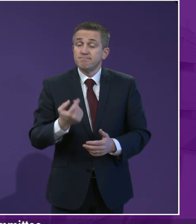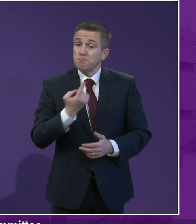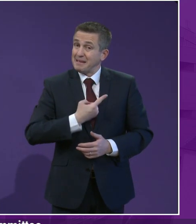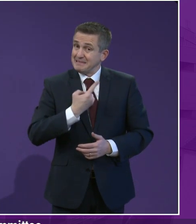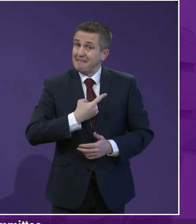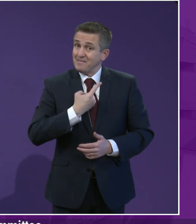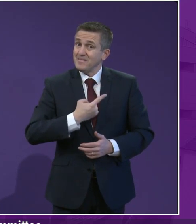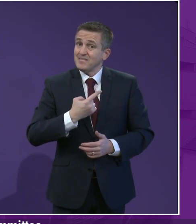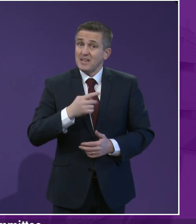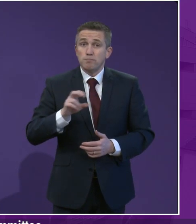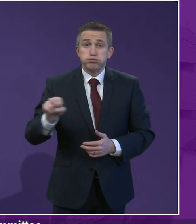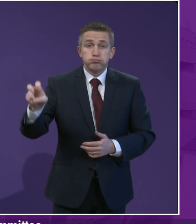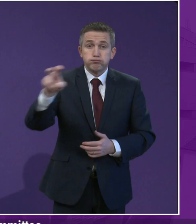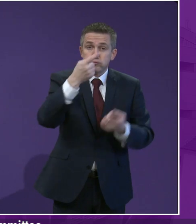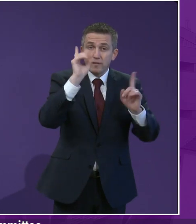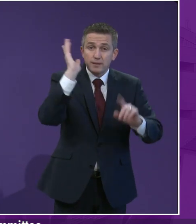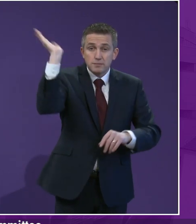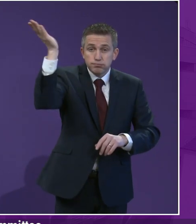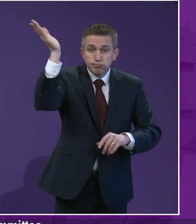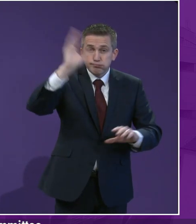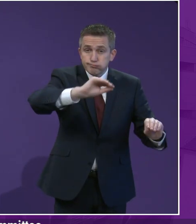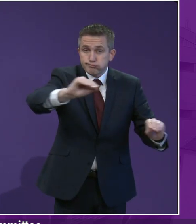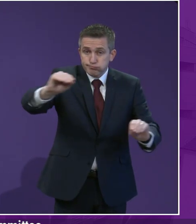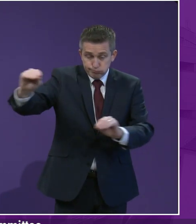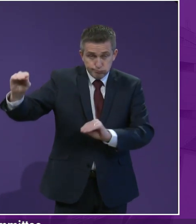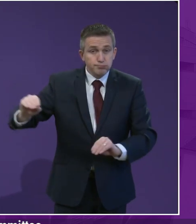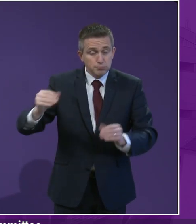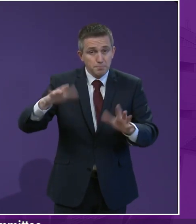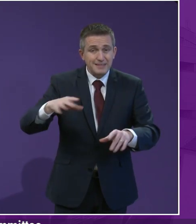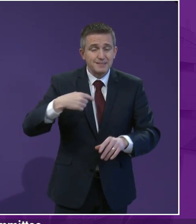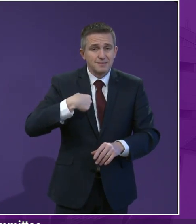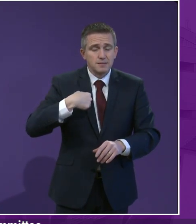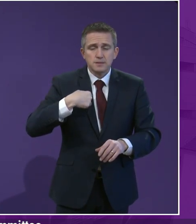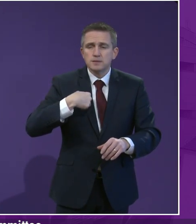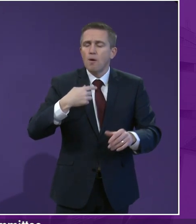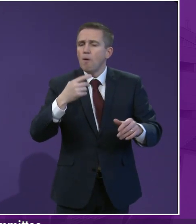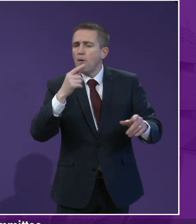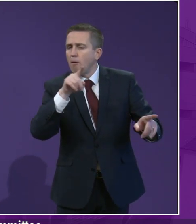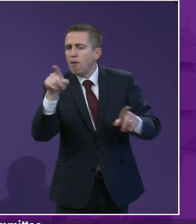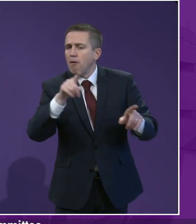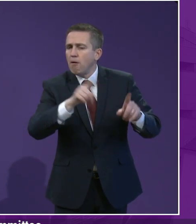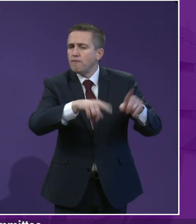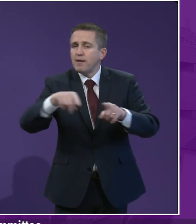your experience that the teaching staff who are good at dealing with this are the ones that are always left to deal with it as well?